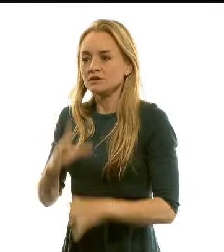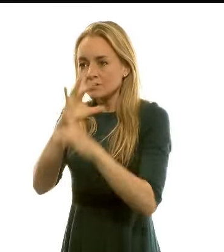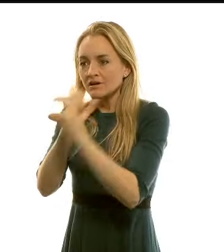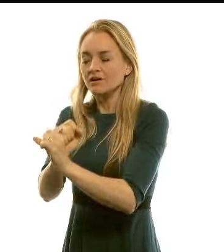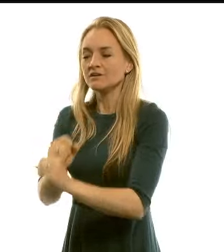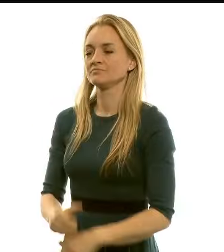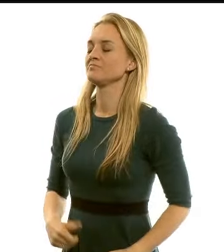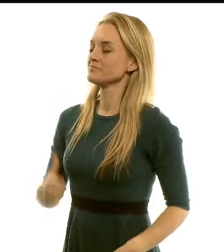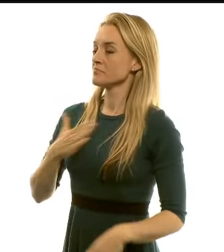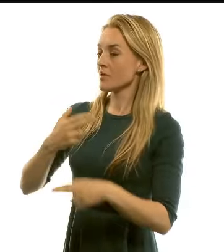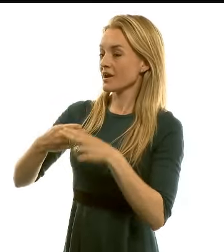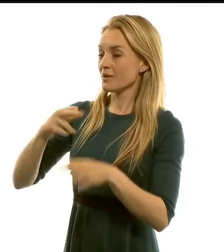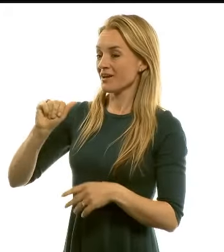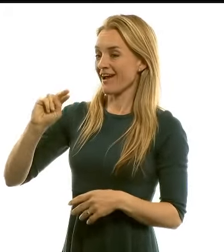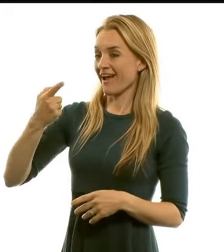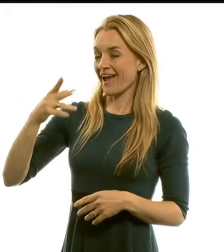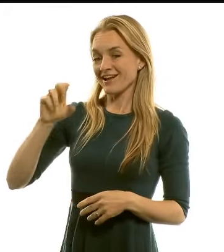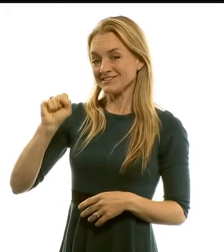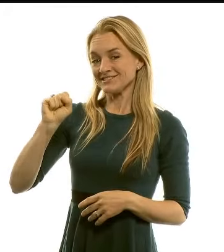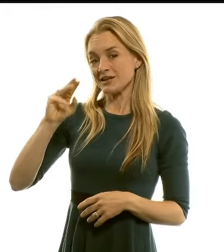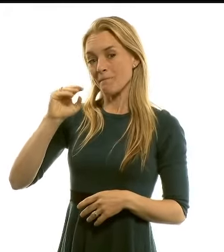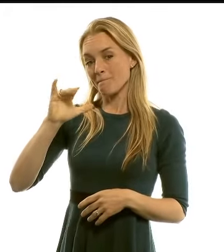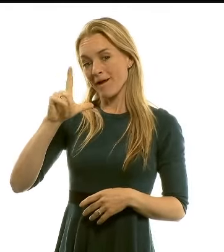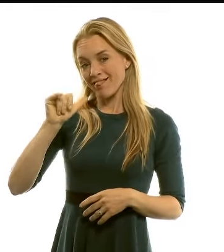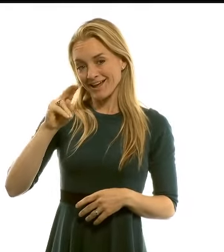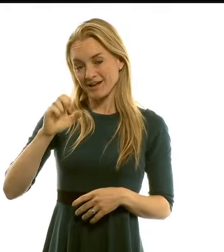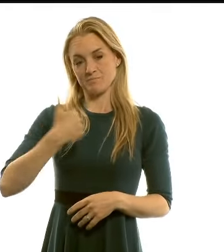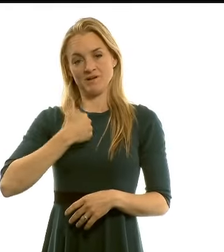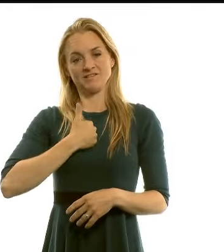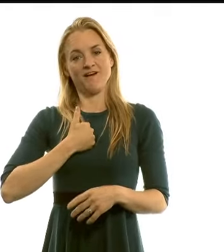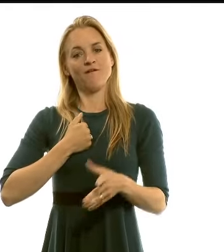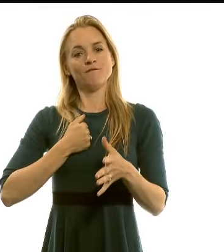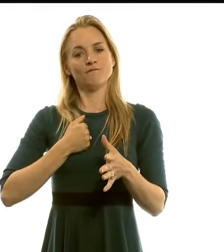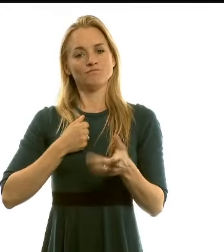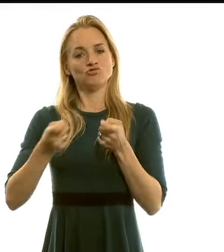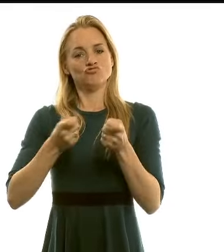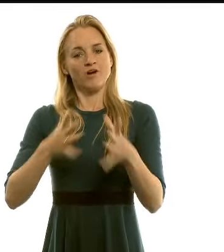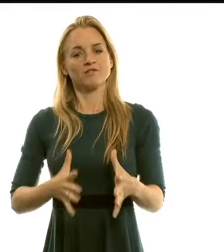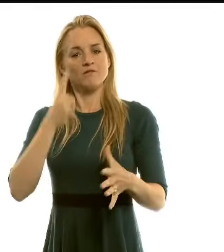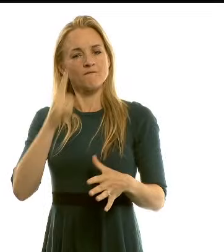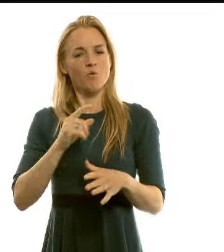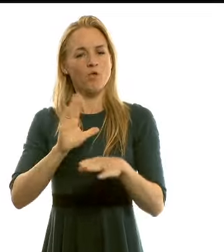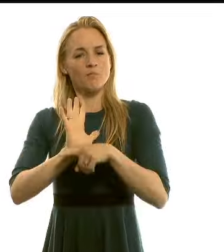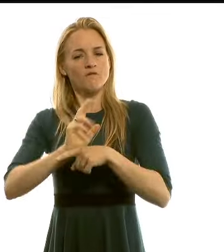My name is Angus Maclane, and I am the director of Lightyear.